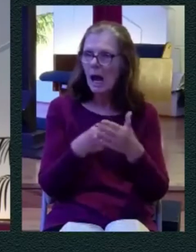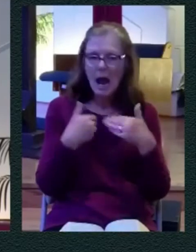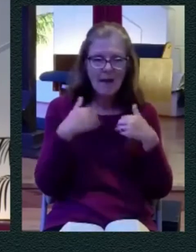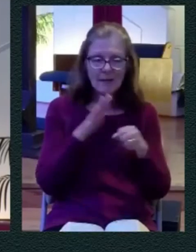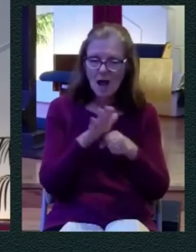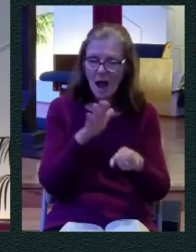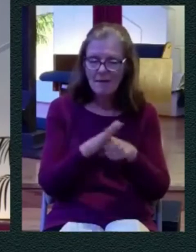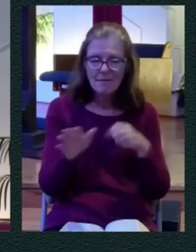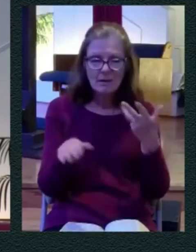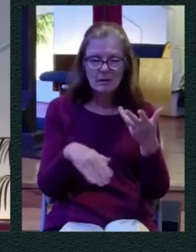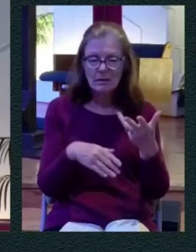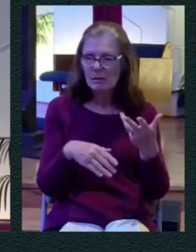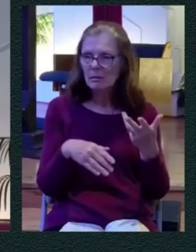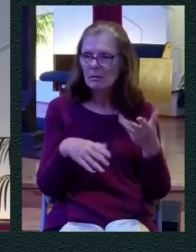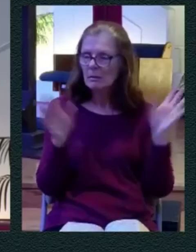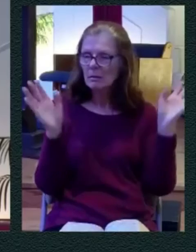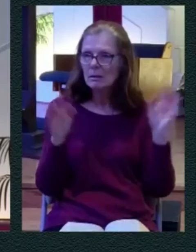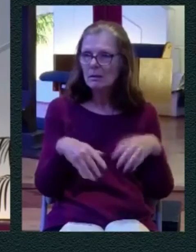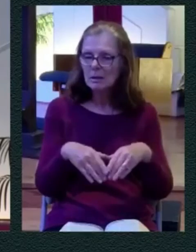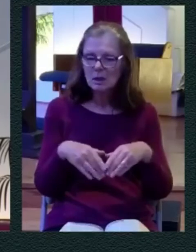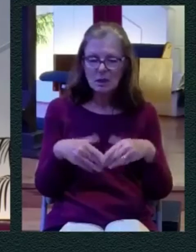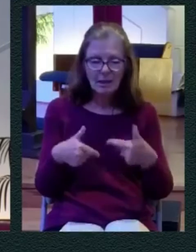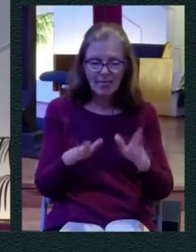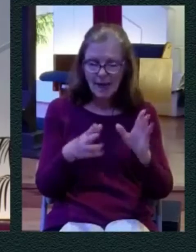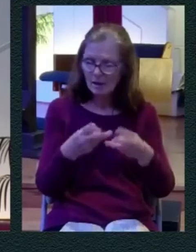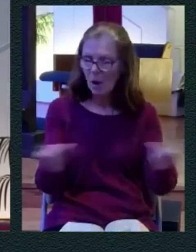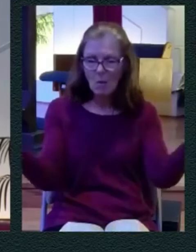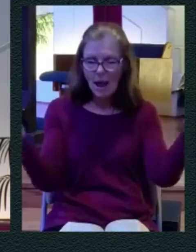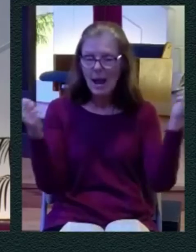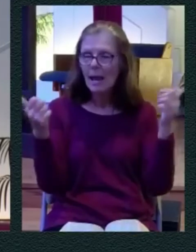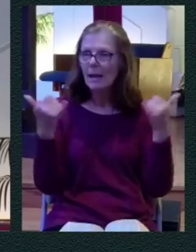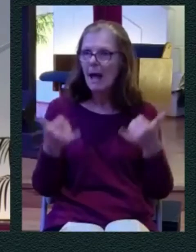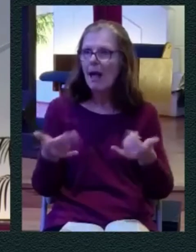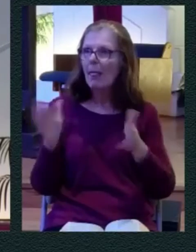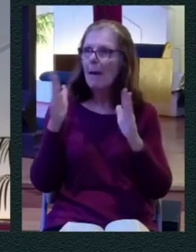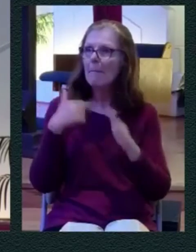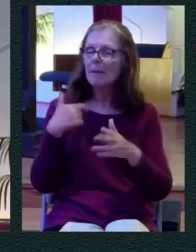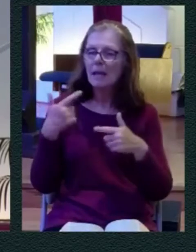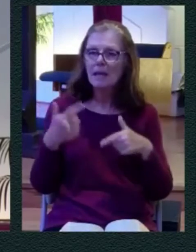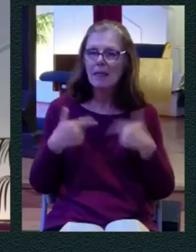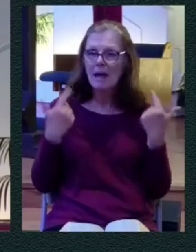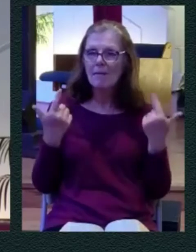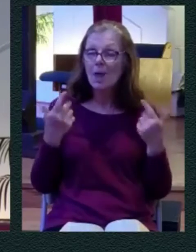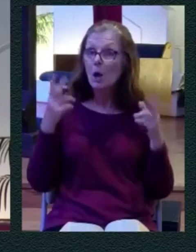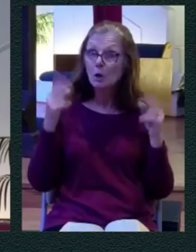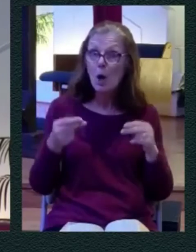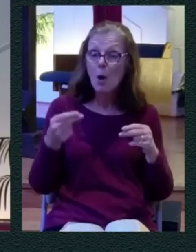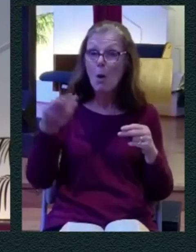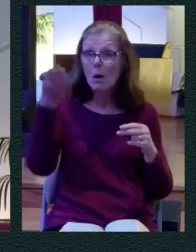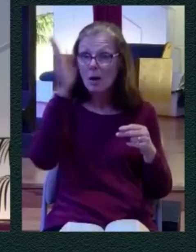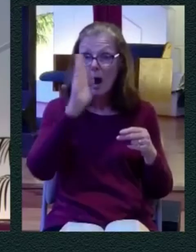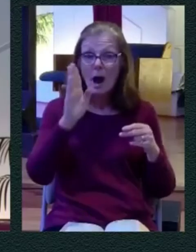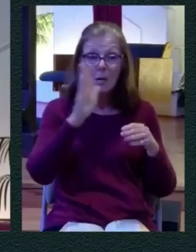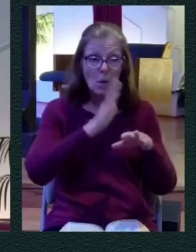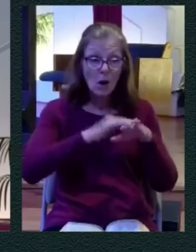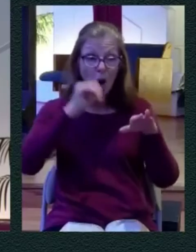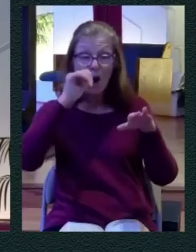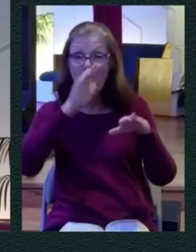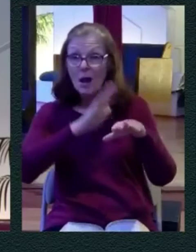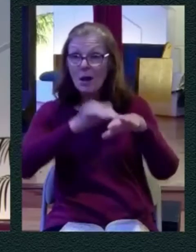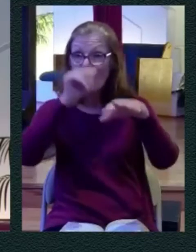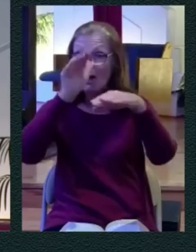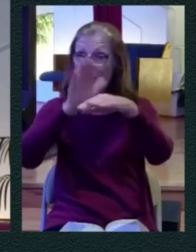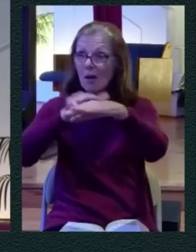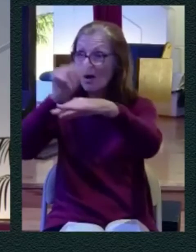so I can live my life. But He calls us into it so that we may learn